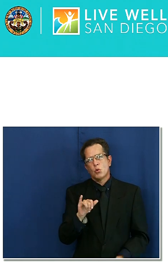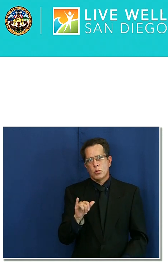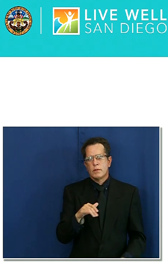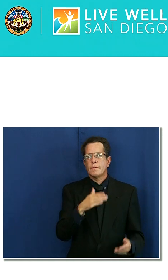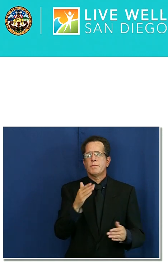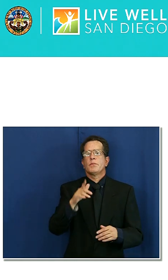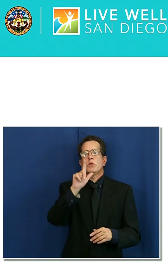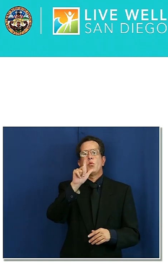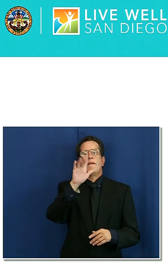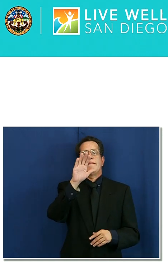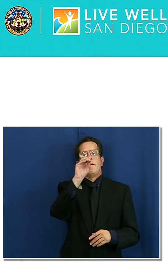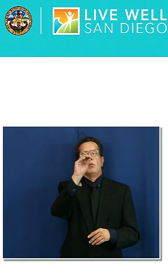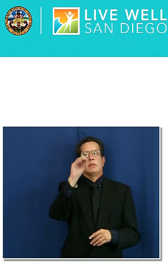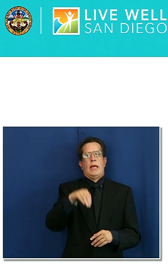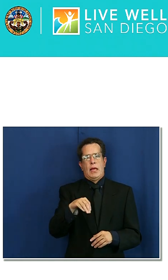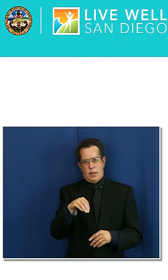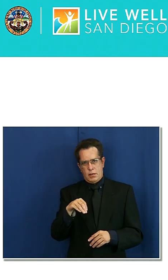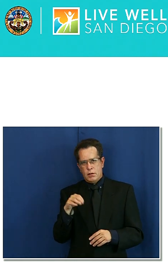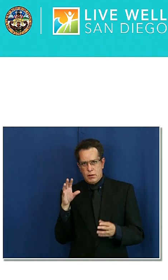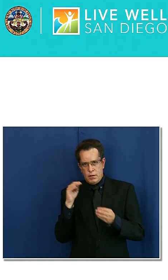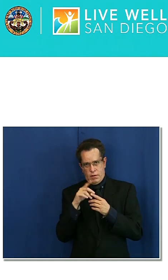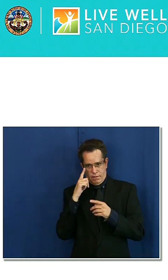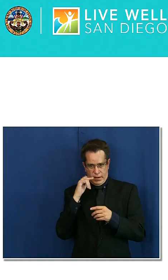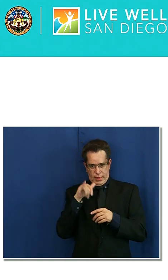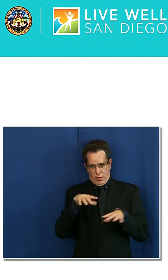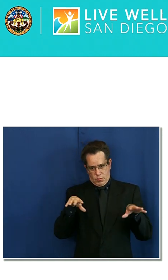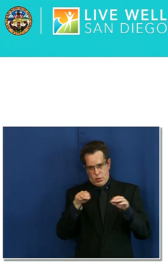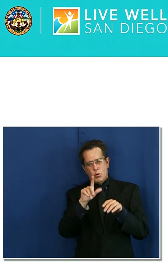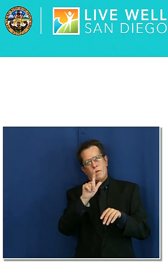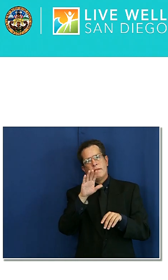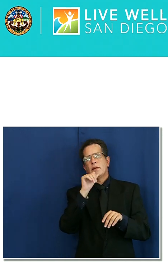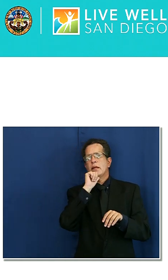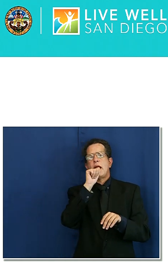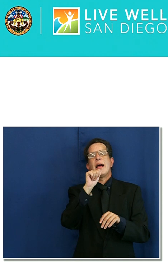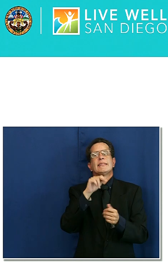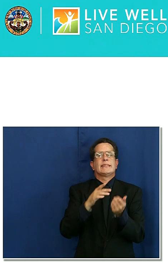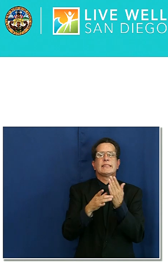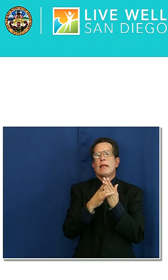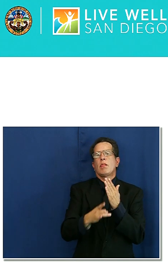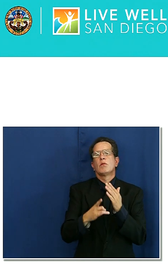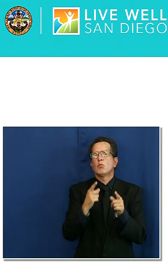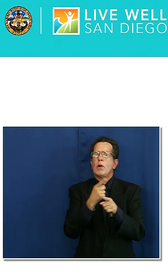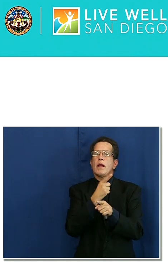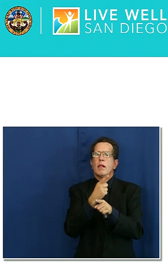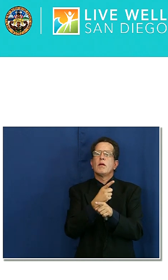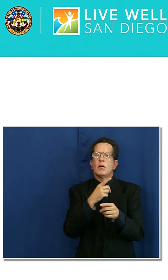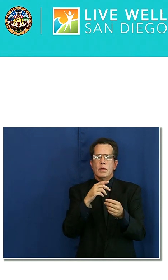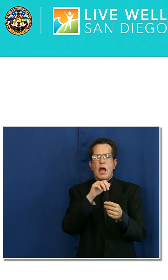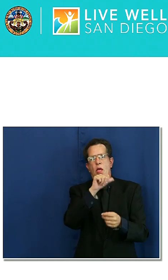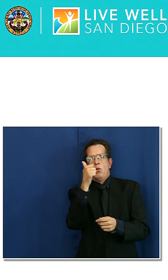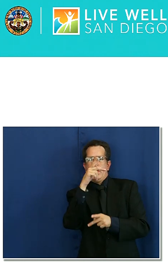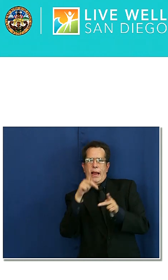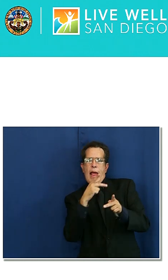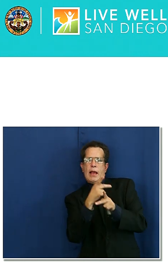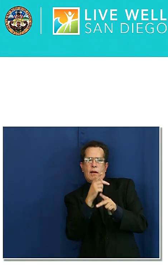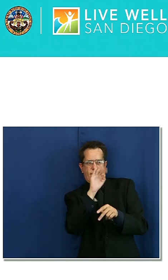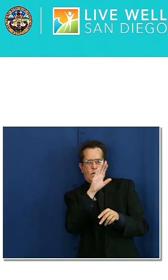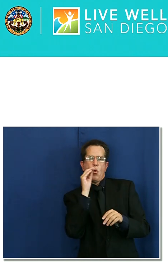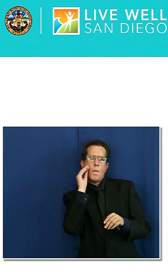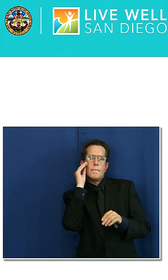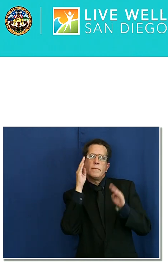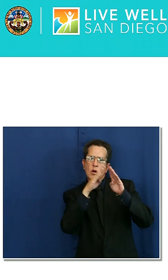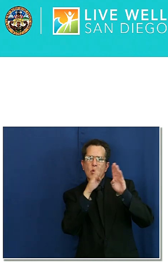or 25% of the 126 active outbreaks are in non-skilled nursing facilities or other congregate